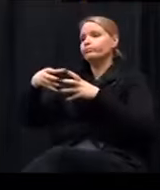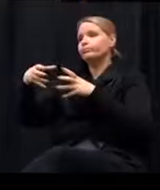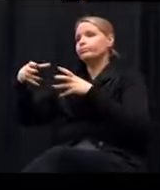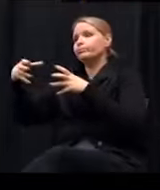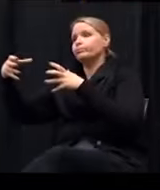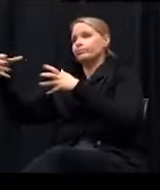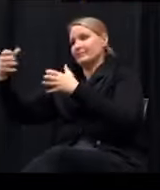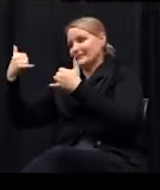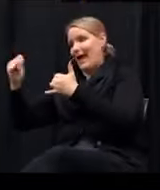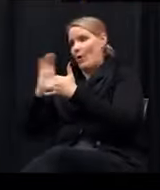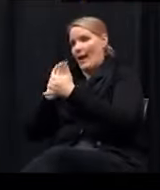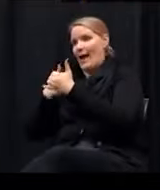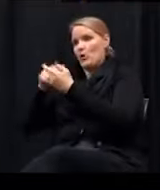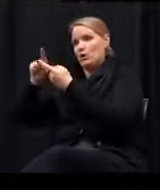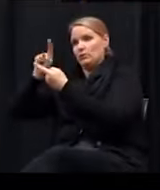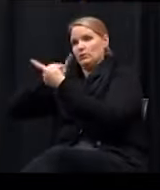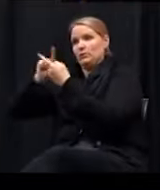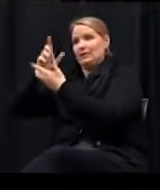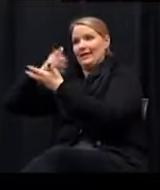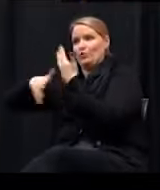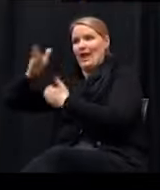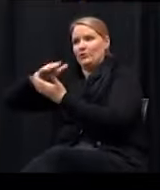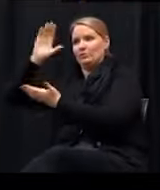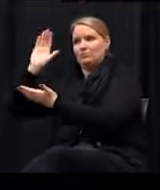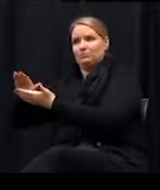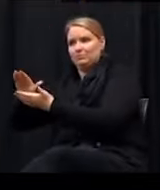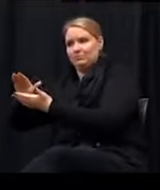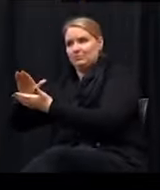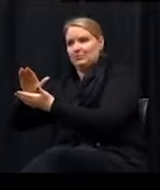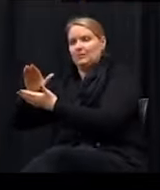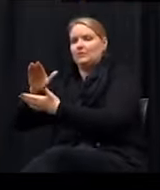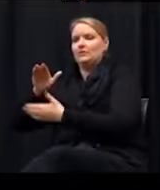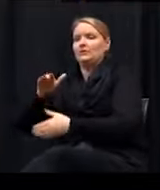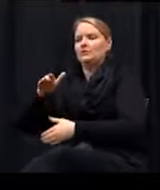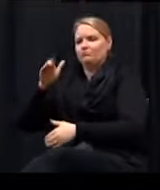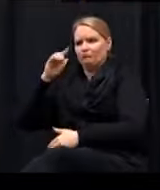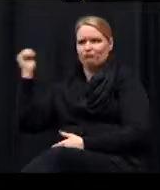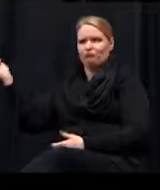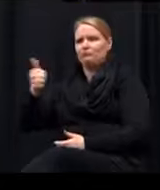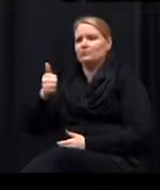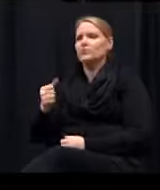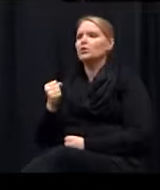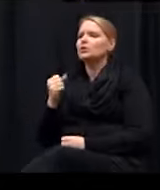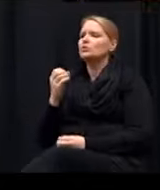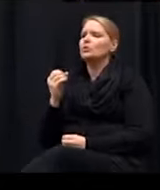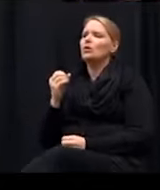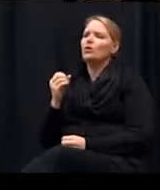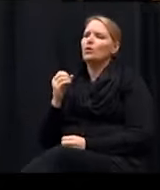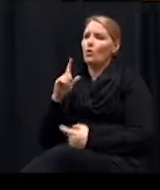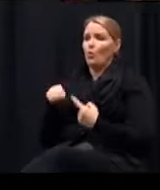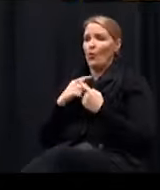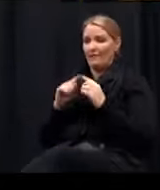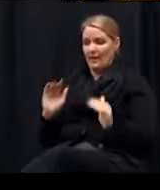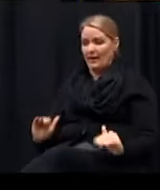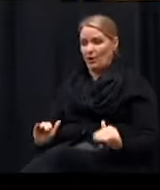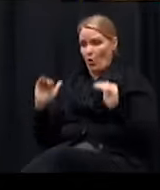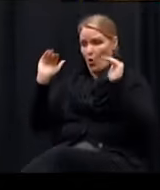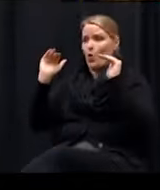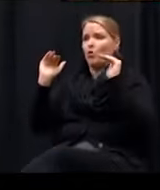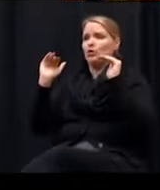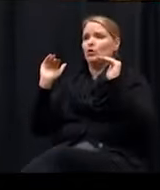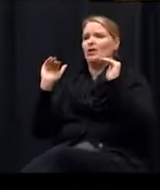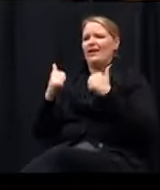help the child kind of manage their emotions, and the more they're kind of like set on their own. And getting into like as they get older and older and life getting